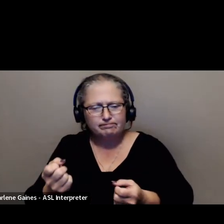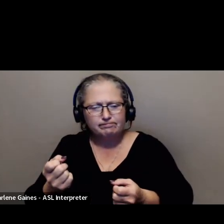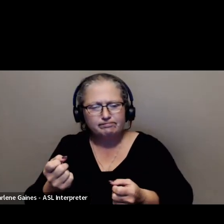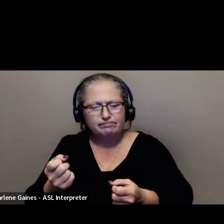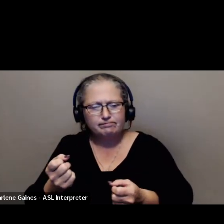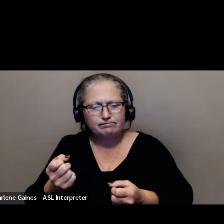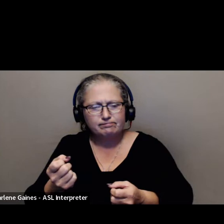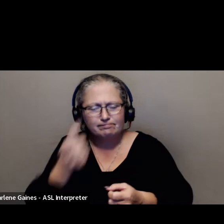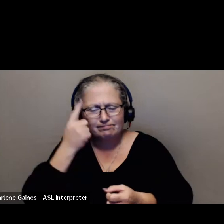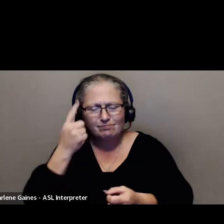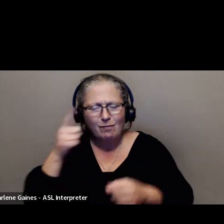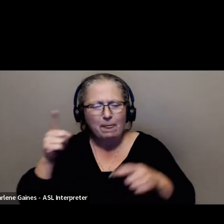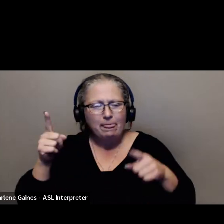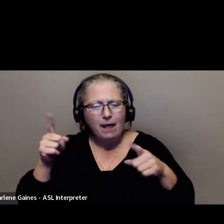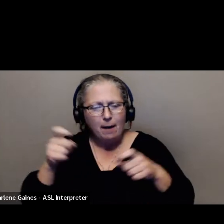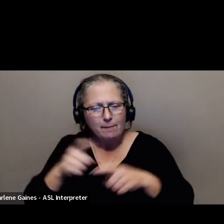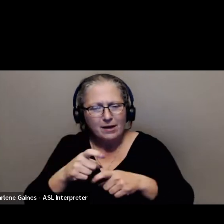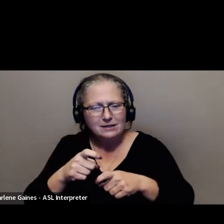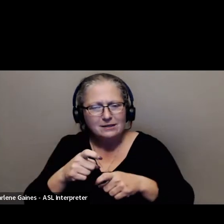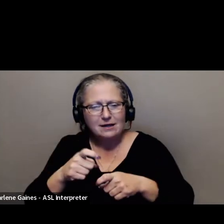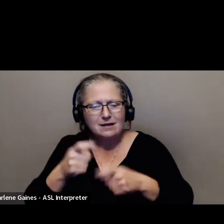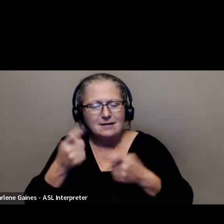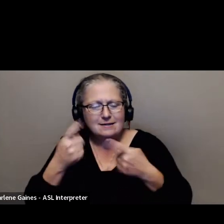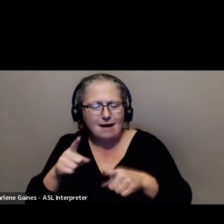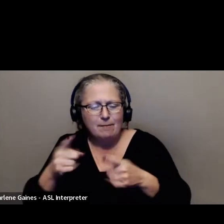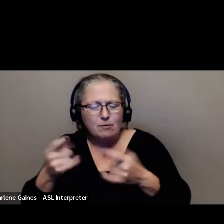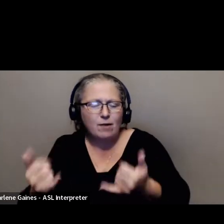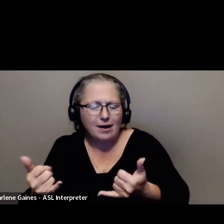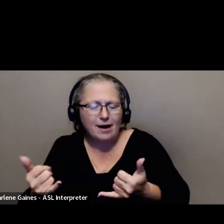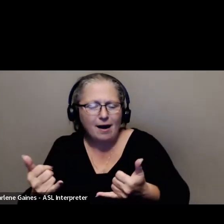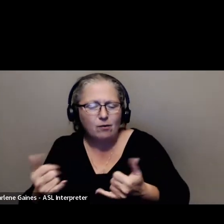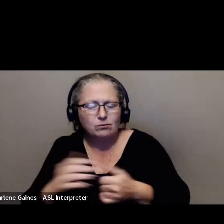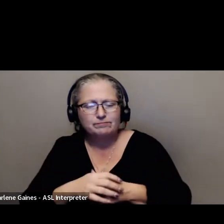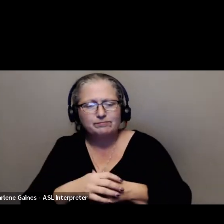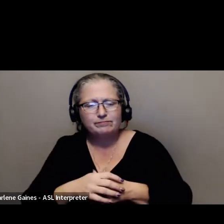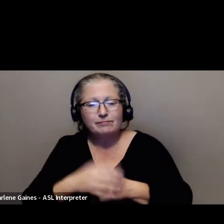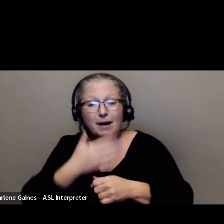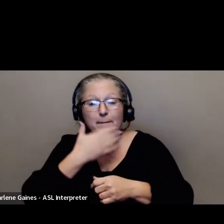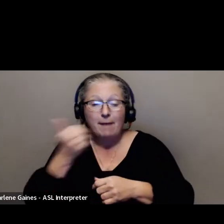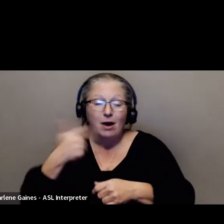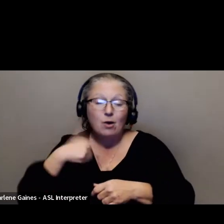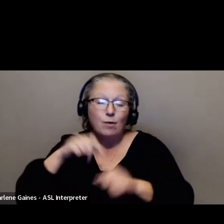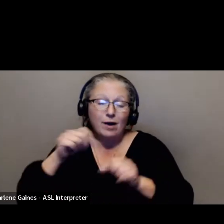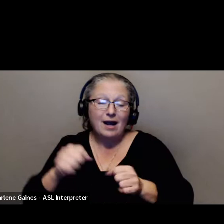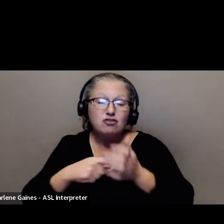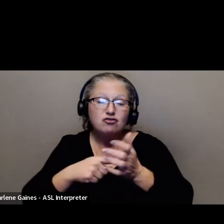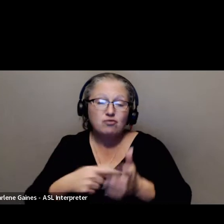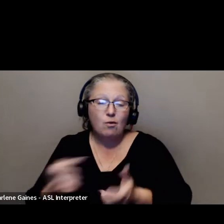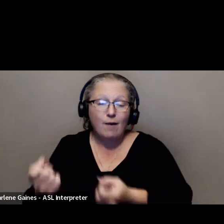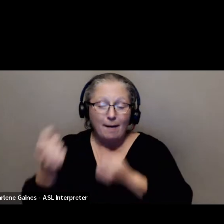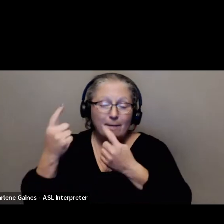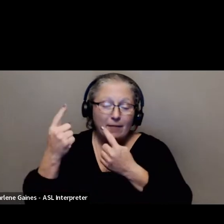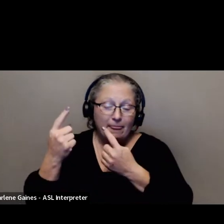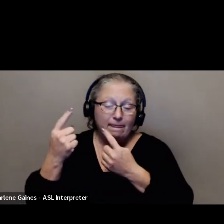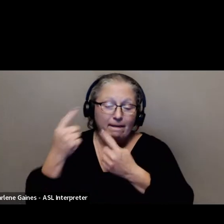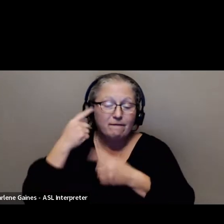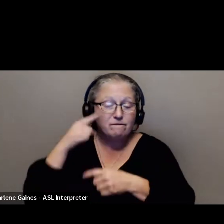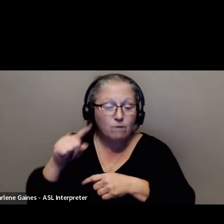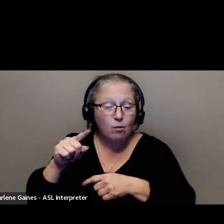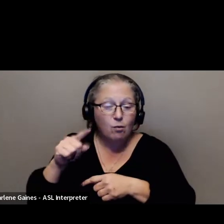the complexities that exist right now. And the better that we can show empathy